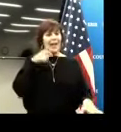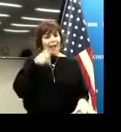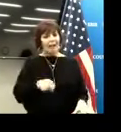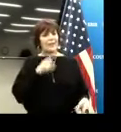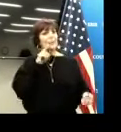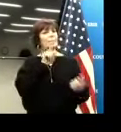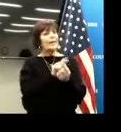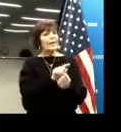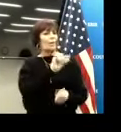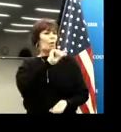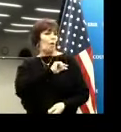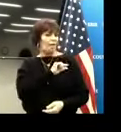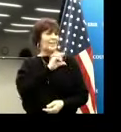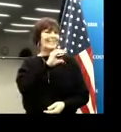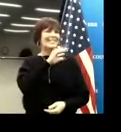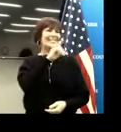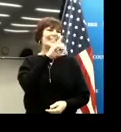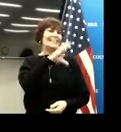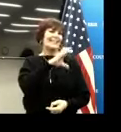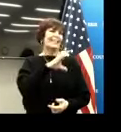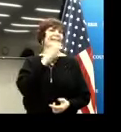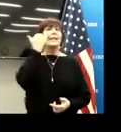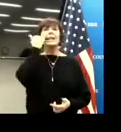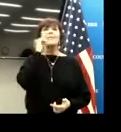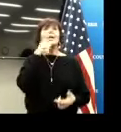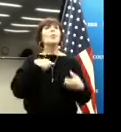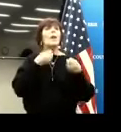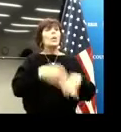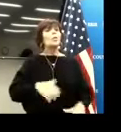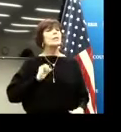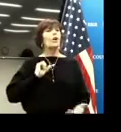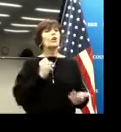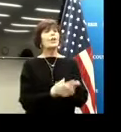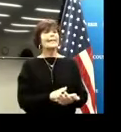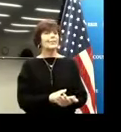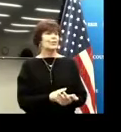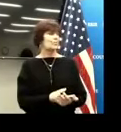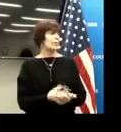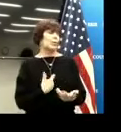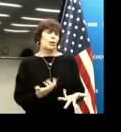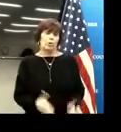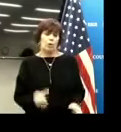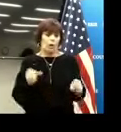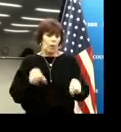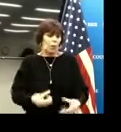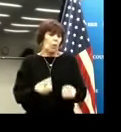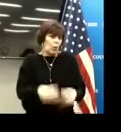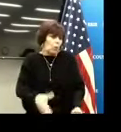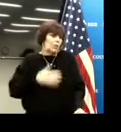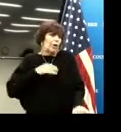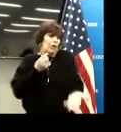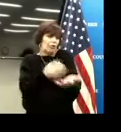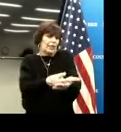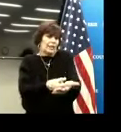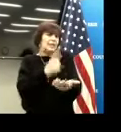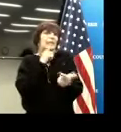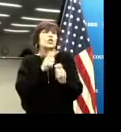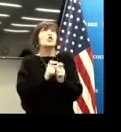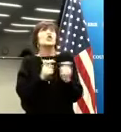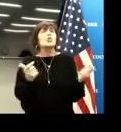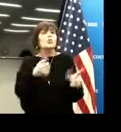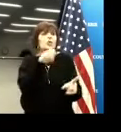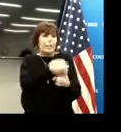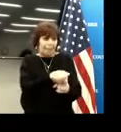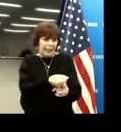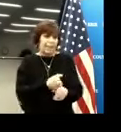meet the qualifications with the CDC lab. Otherwise, we lose our accreditation. And we do not want to lose our accreditation. It is a huge impact